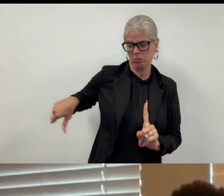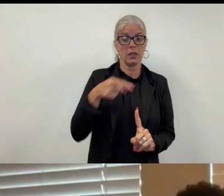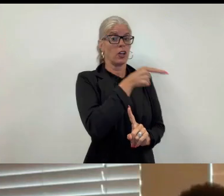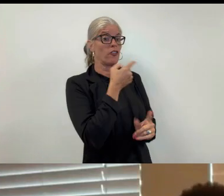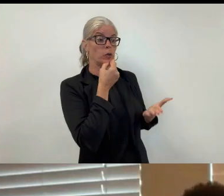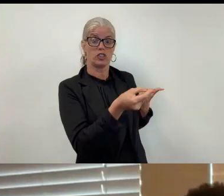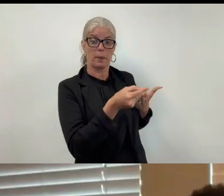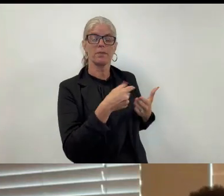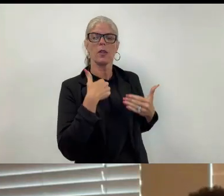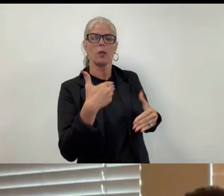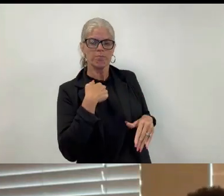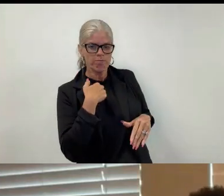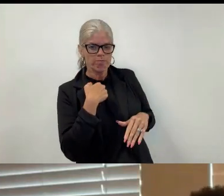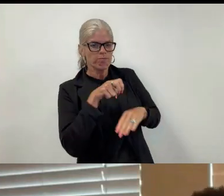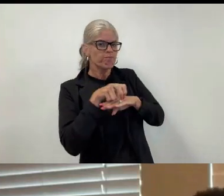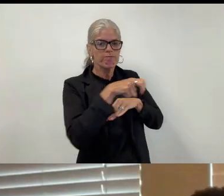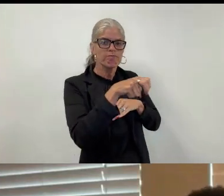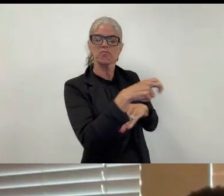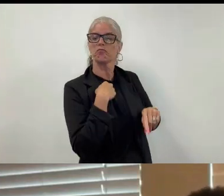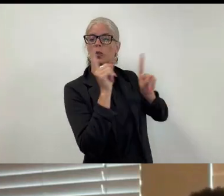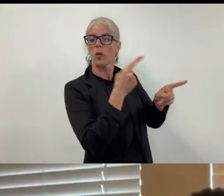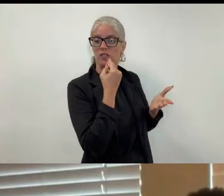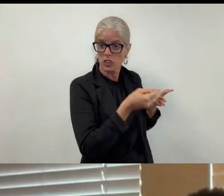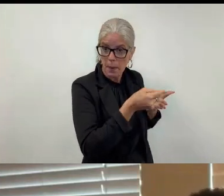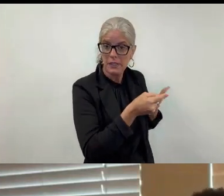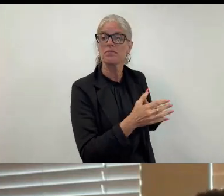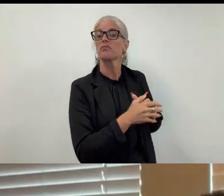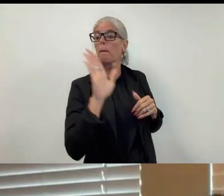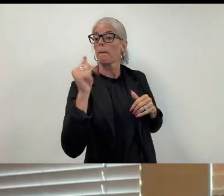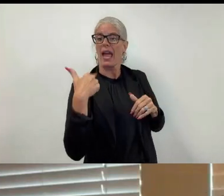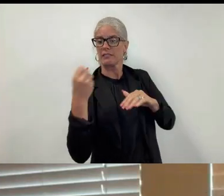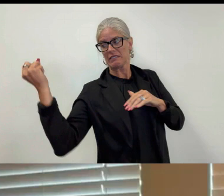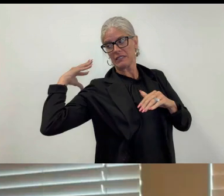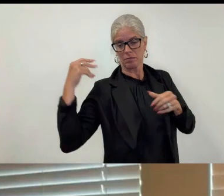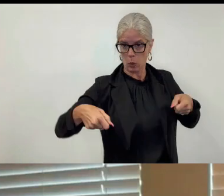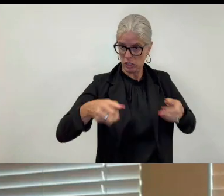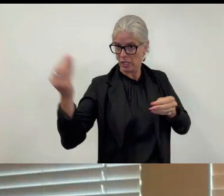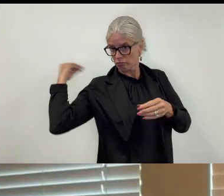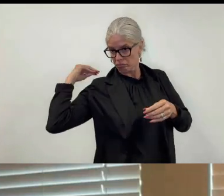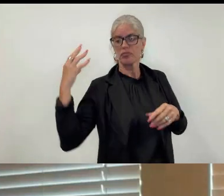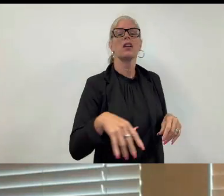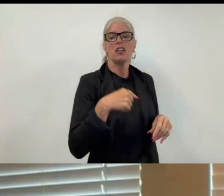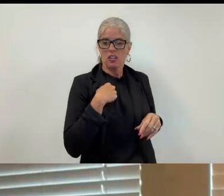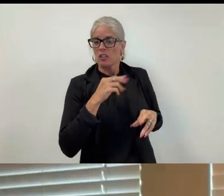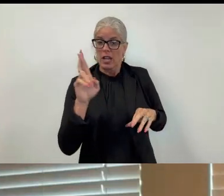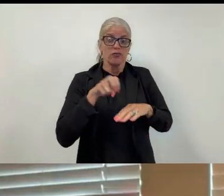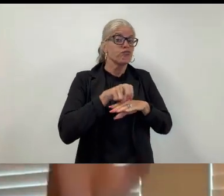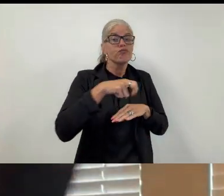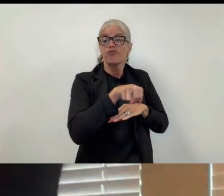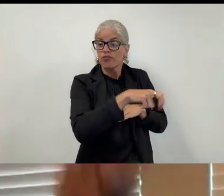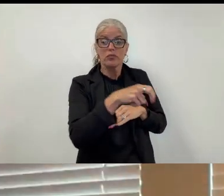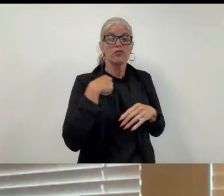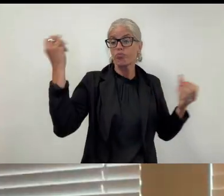car. There's a grocery store right across the street. I developed a system where I would take a tote bag and hang it on the back of my